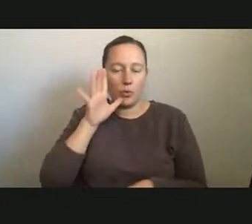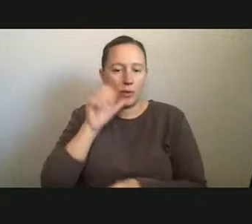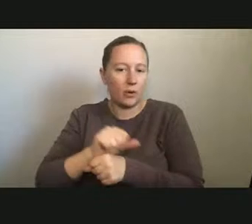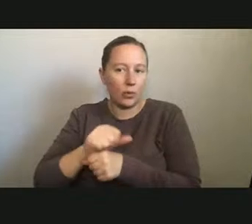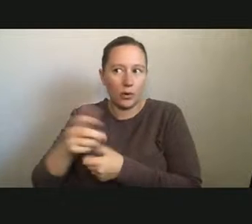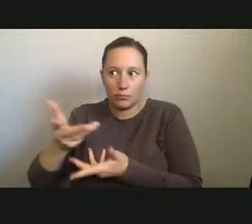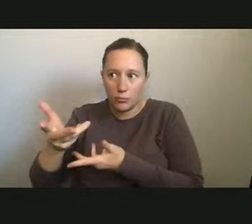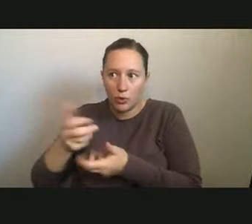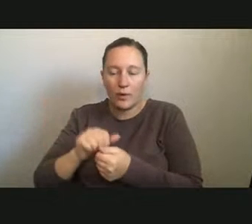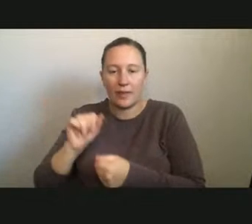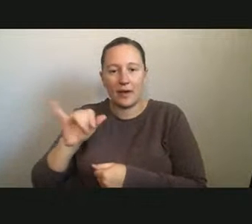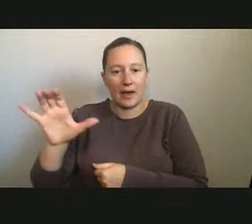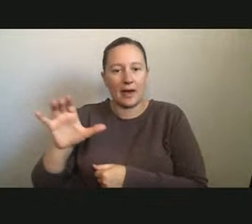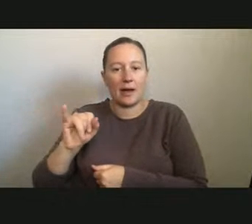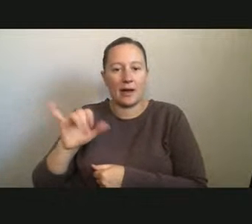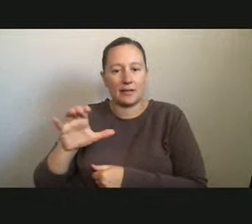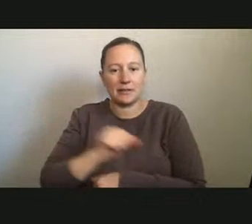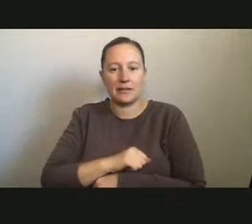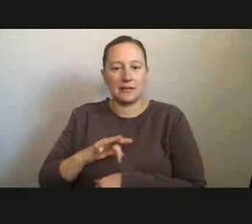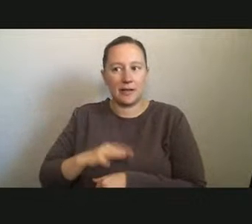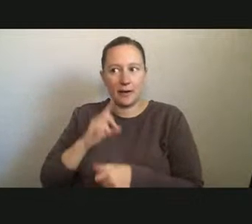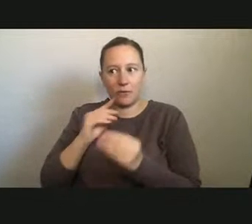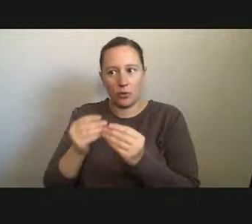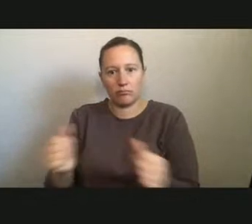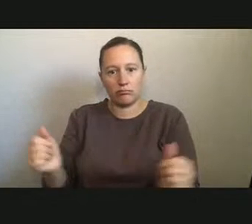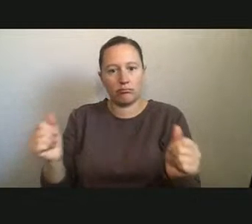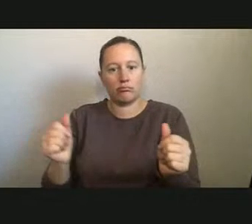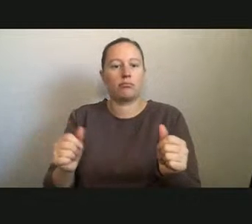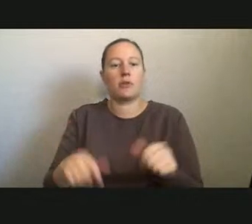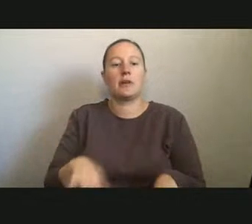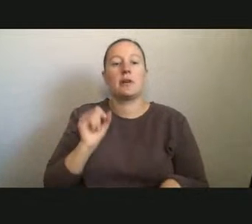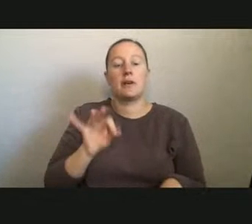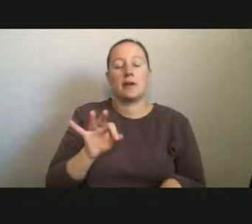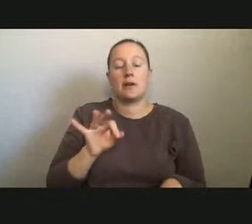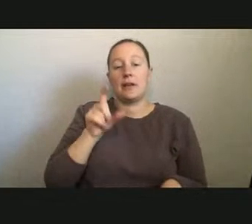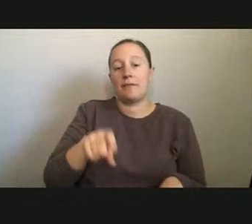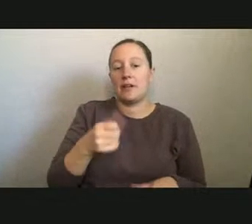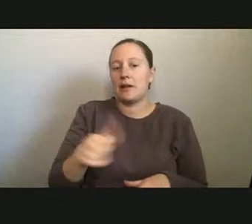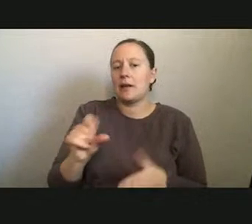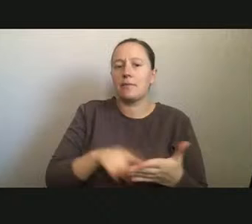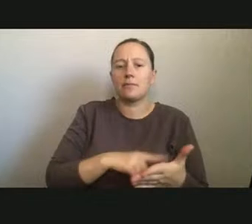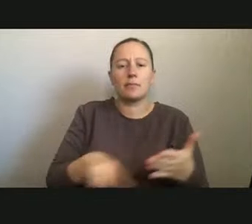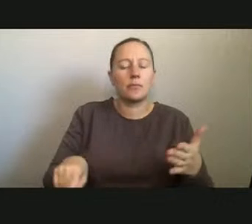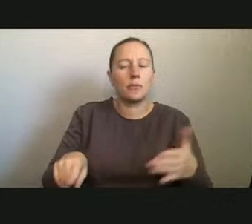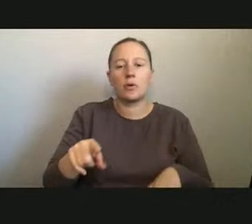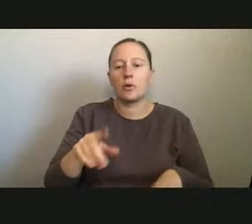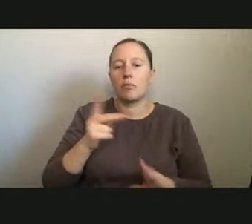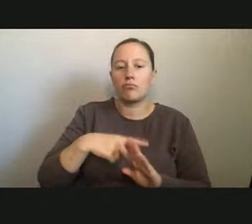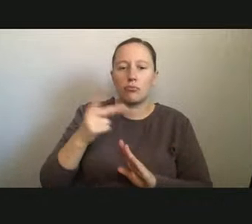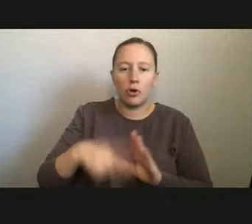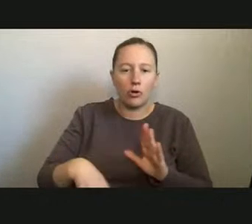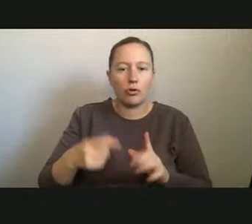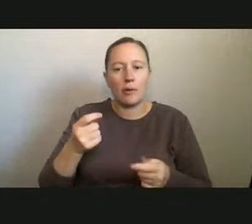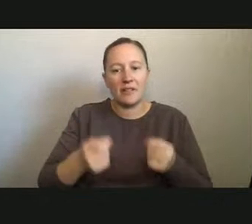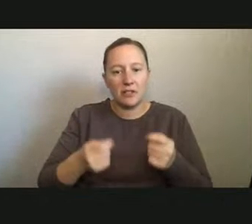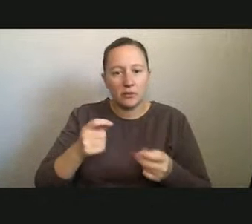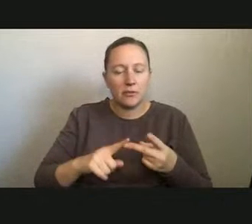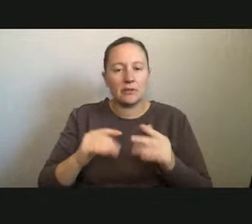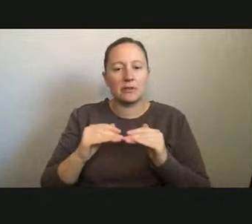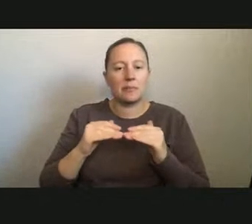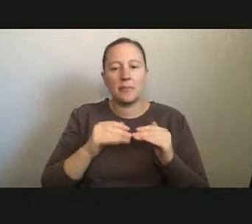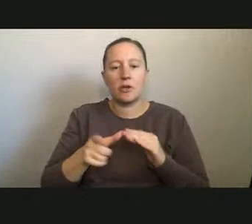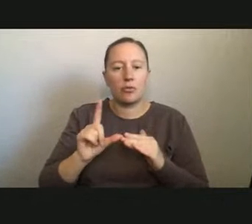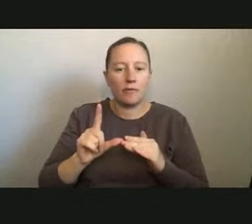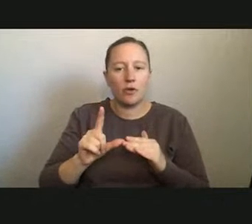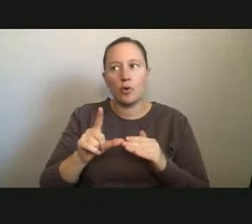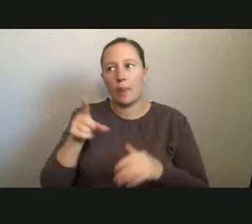the IC staff to resolve those. And also, if you need any corrections, if there are programmatic adjustments or peer review has suggested